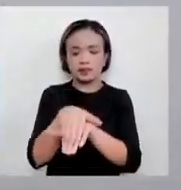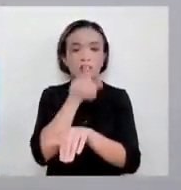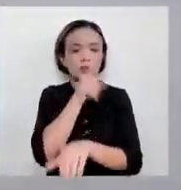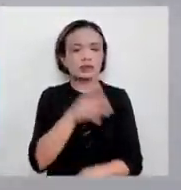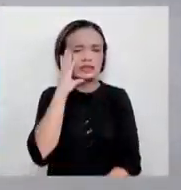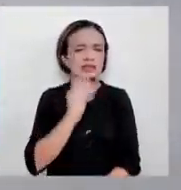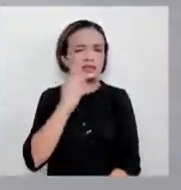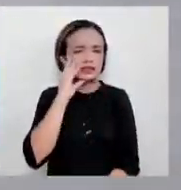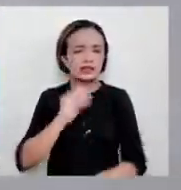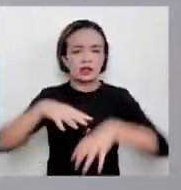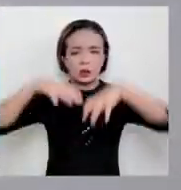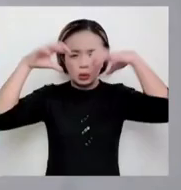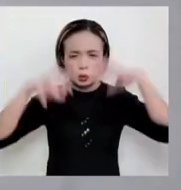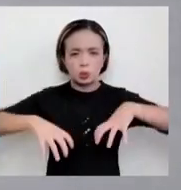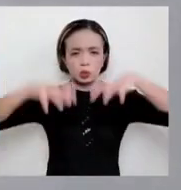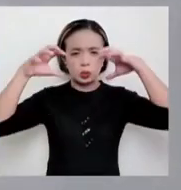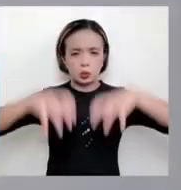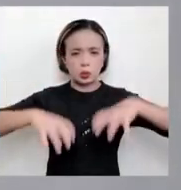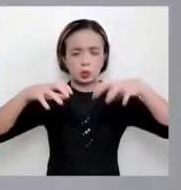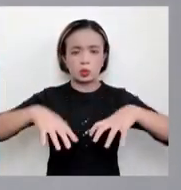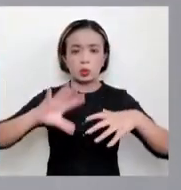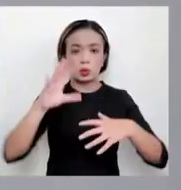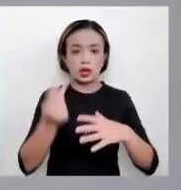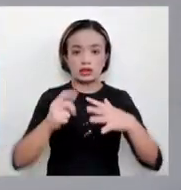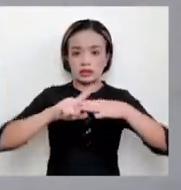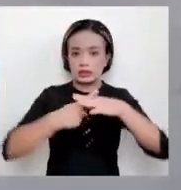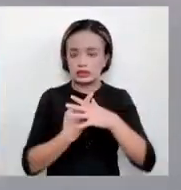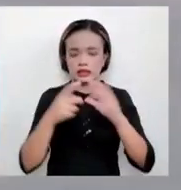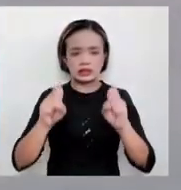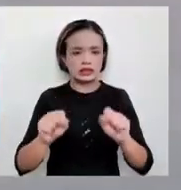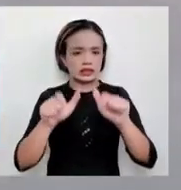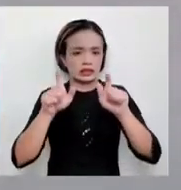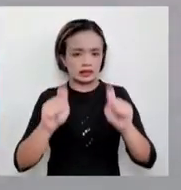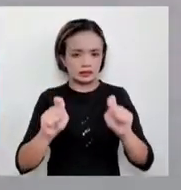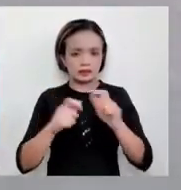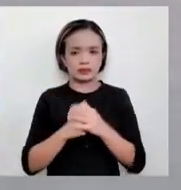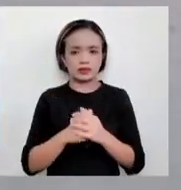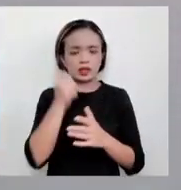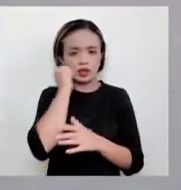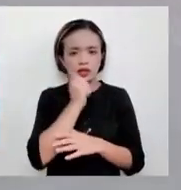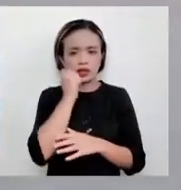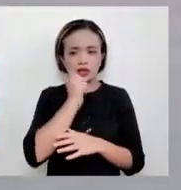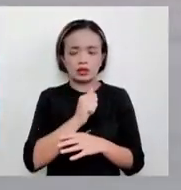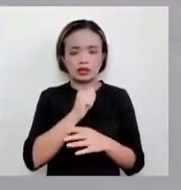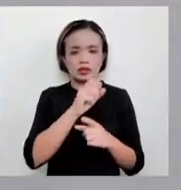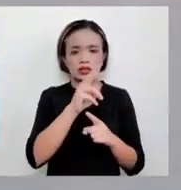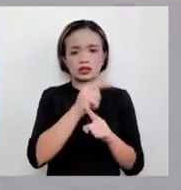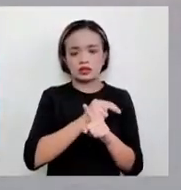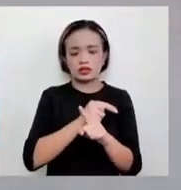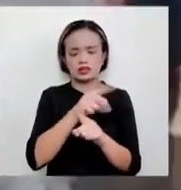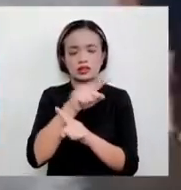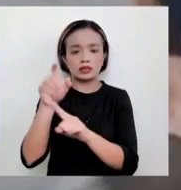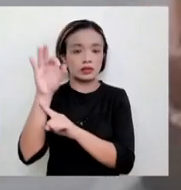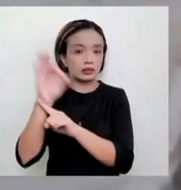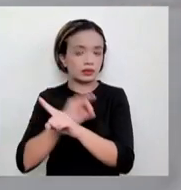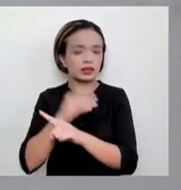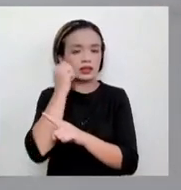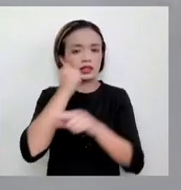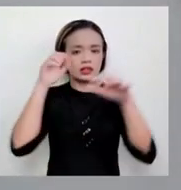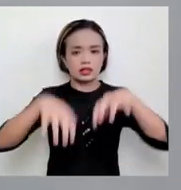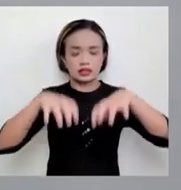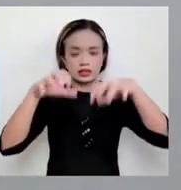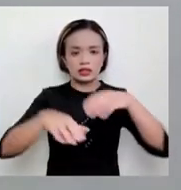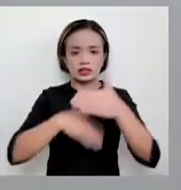and continuous rain since Saturday. Mindoro usually experiences rain every month of November to February. In Calapan City,